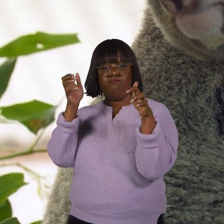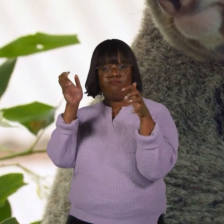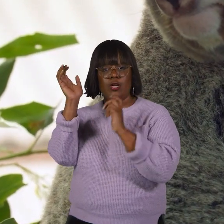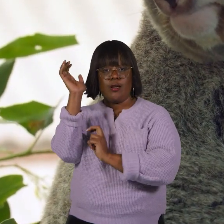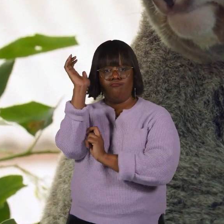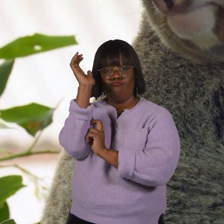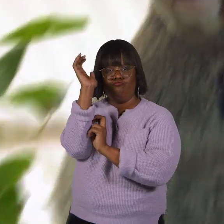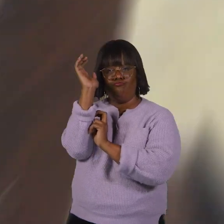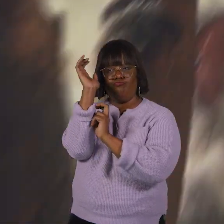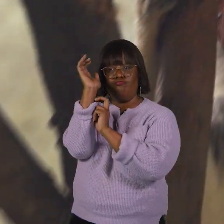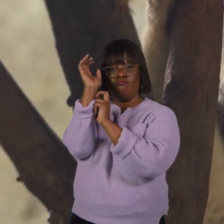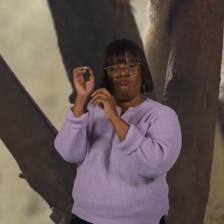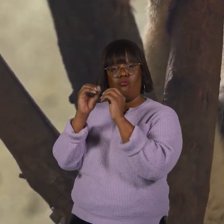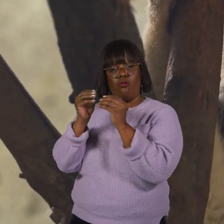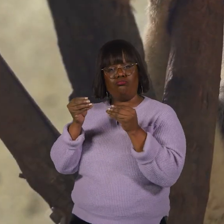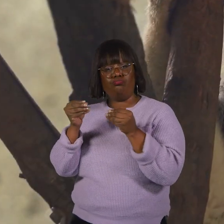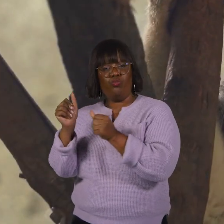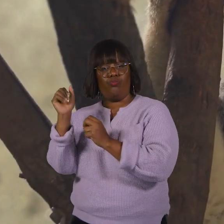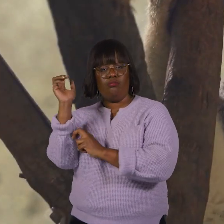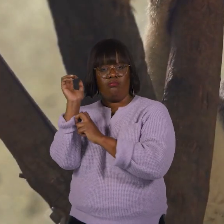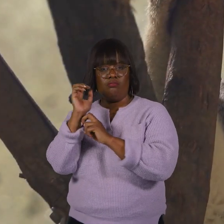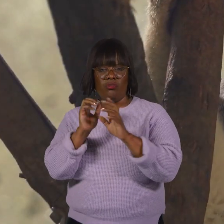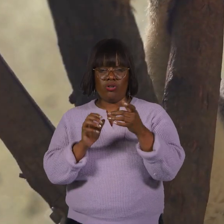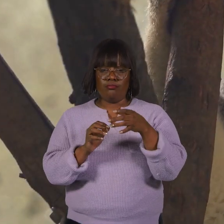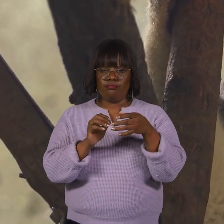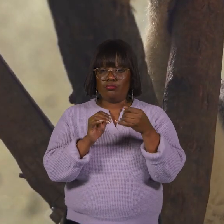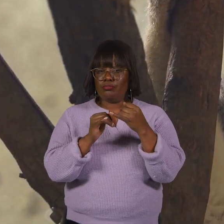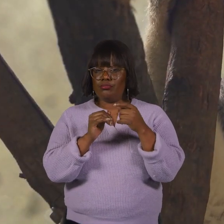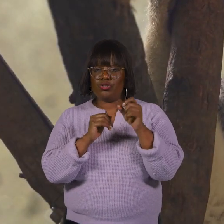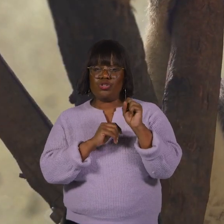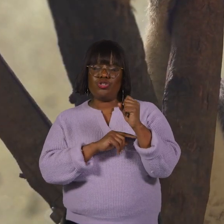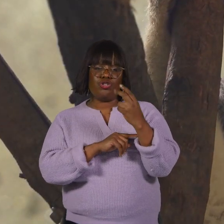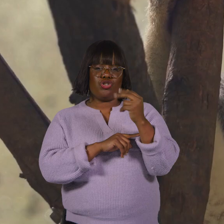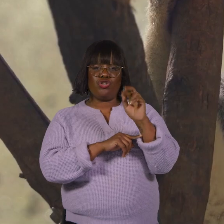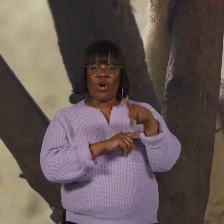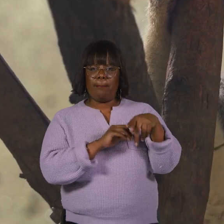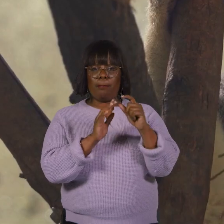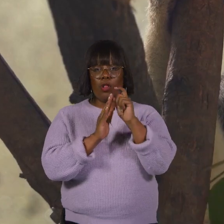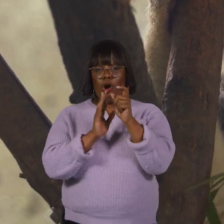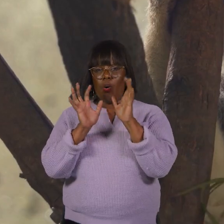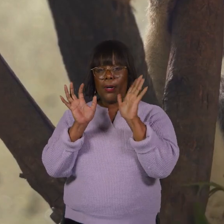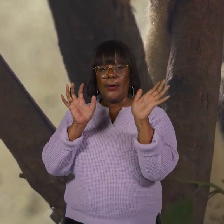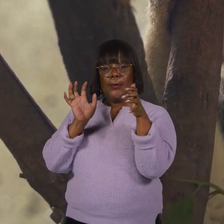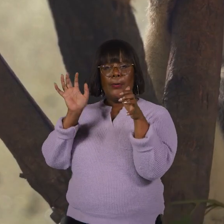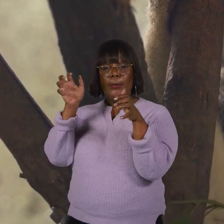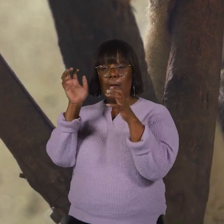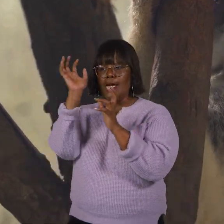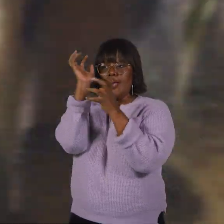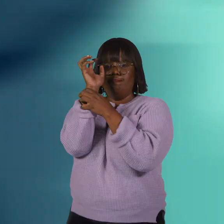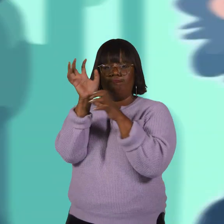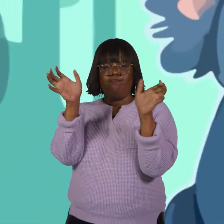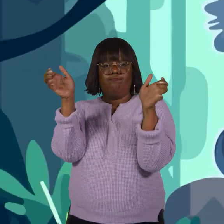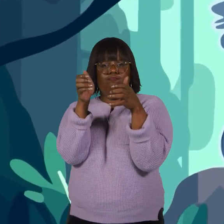trees more efficiently. Their sharp claws and padded feet help them grip tree branches securely.